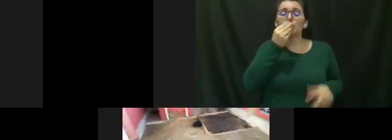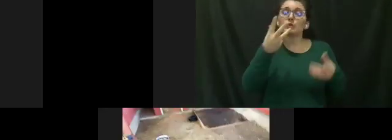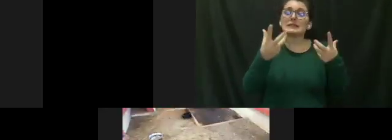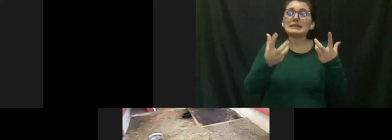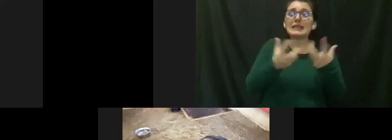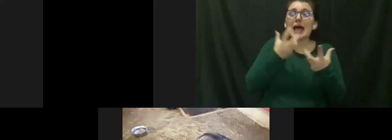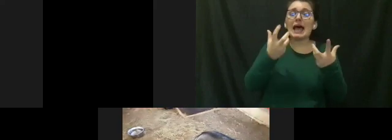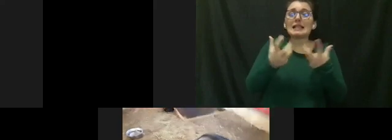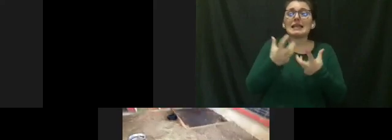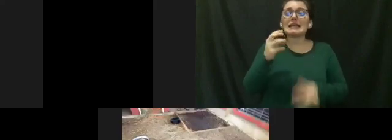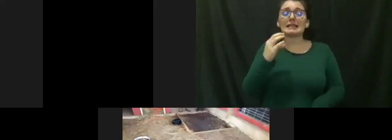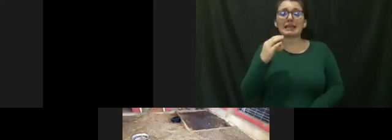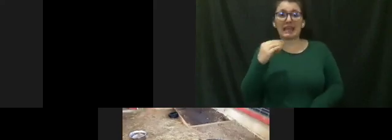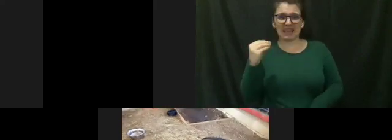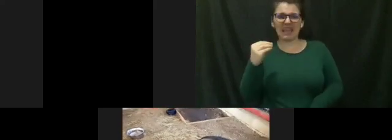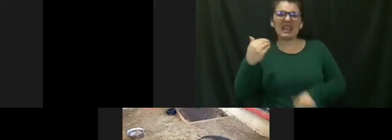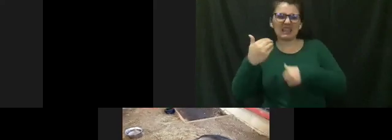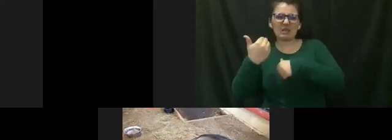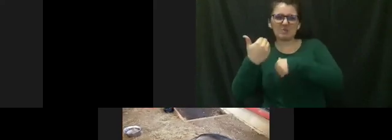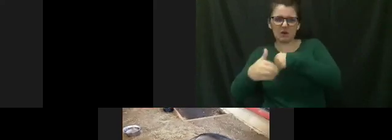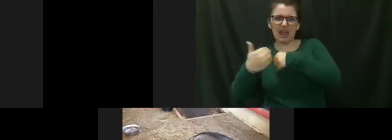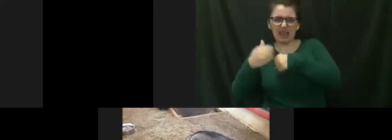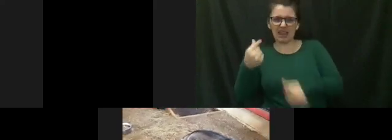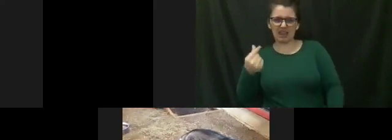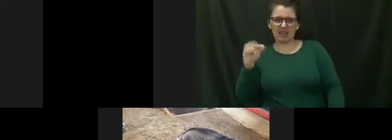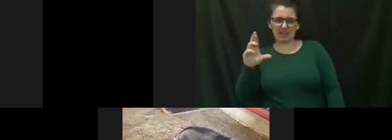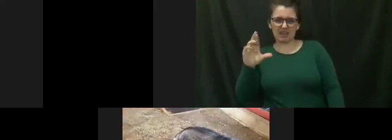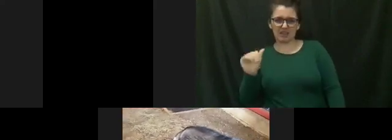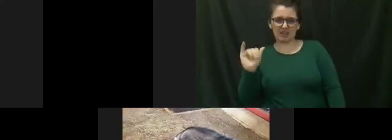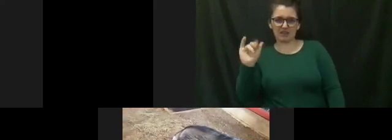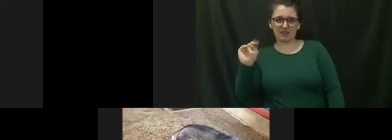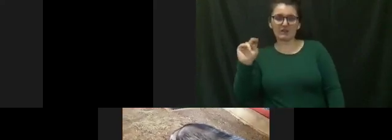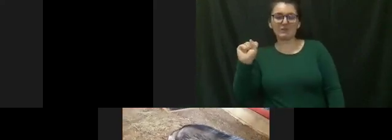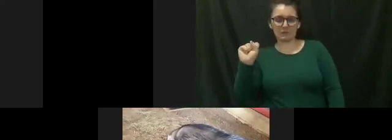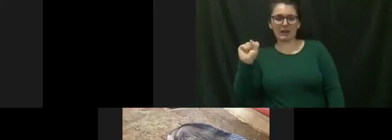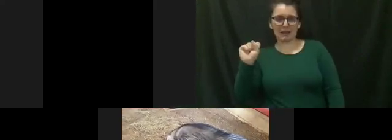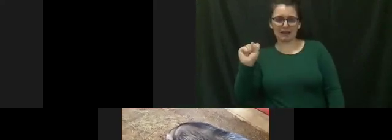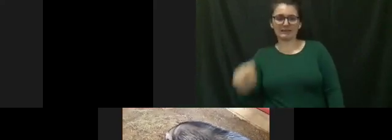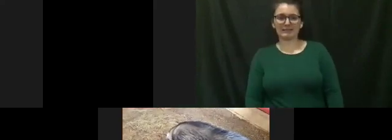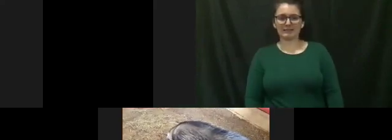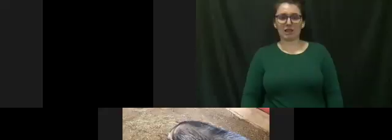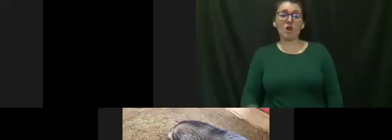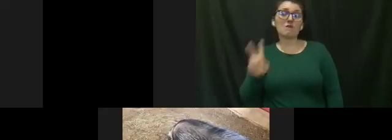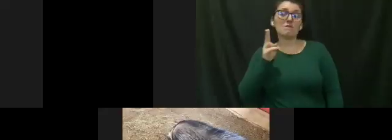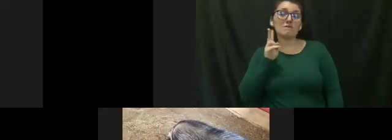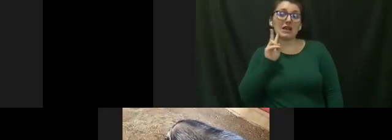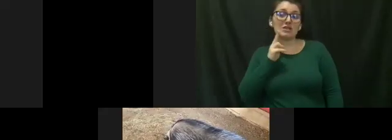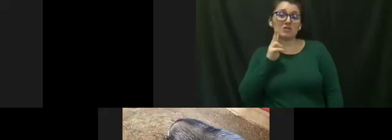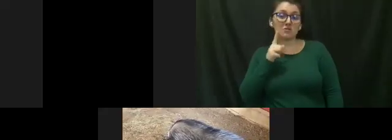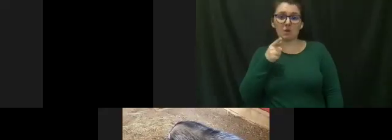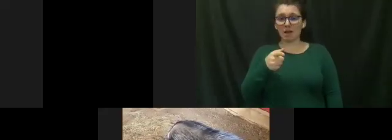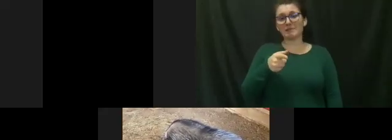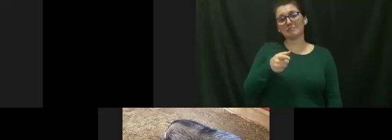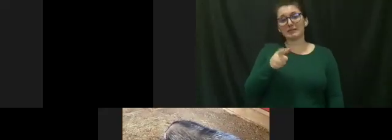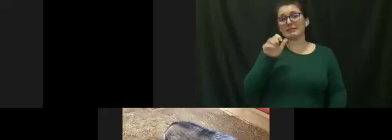grain. So he eats lots of vegetables. Oh, That's how he keeps that nice figure of his.